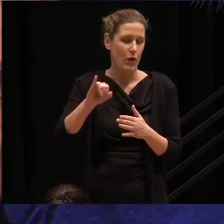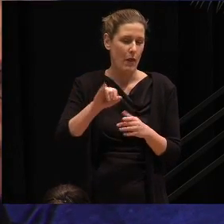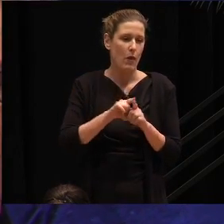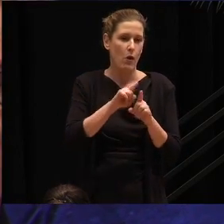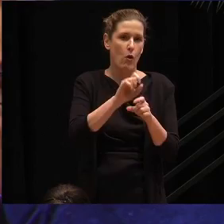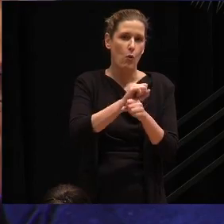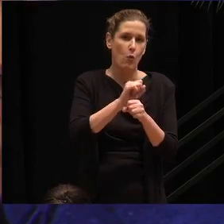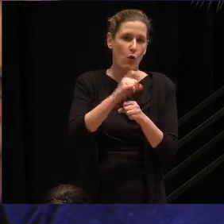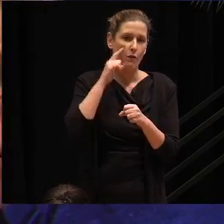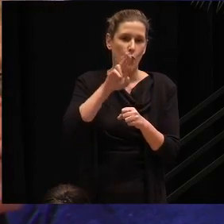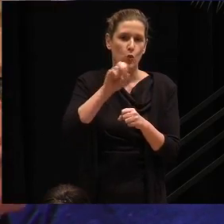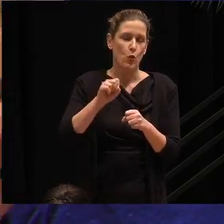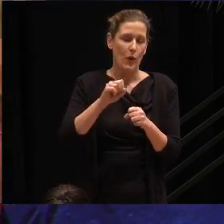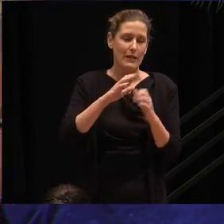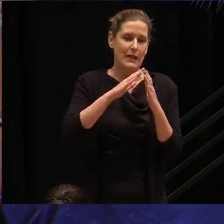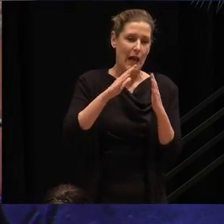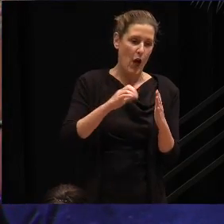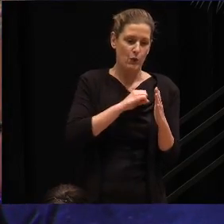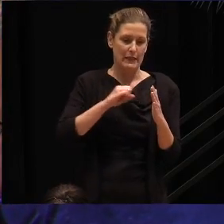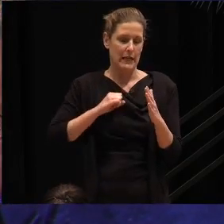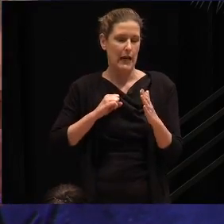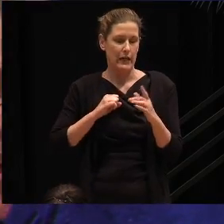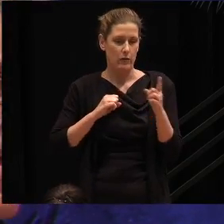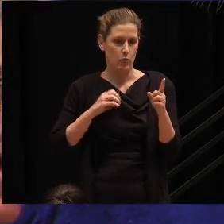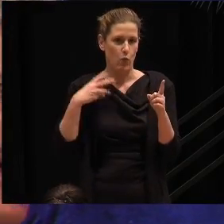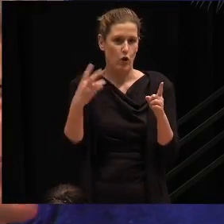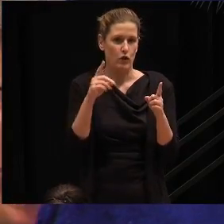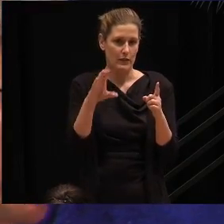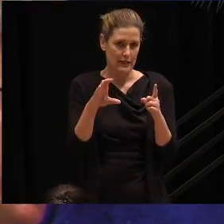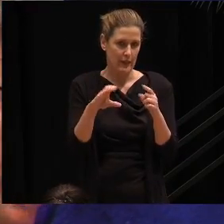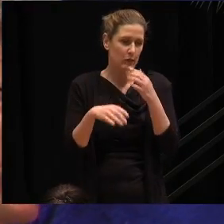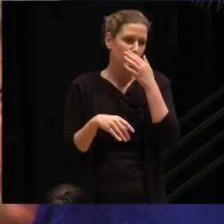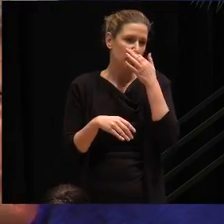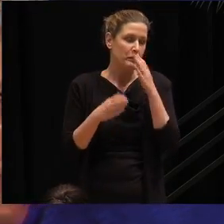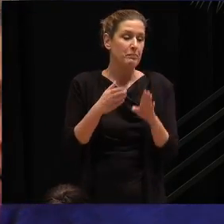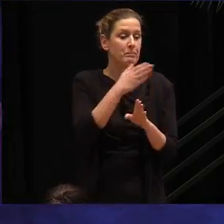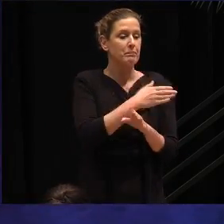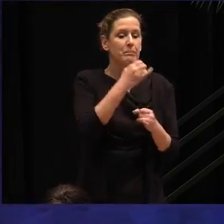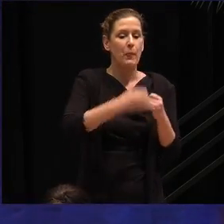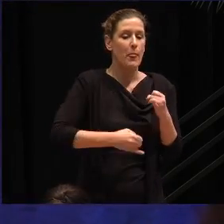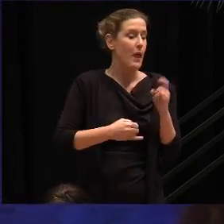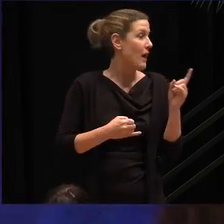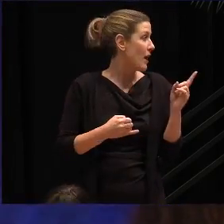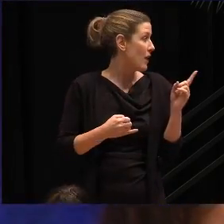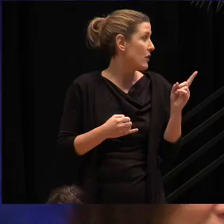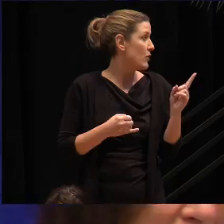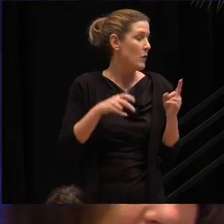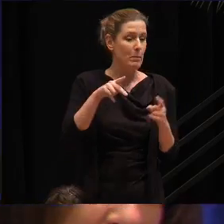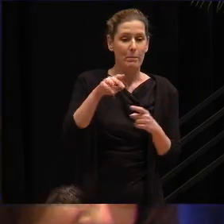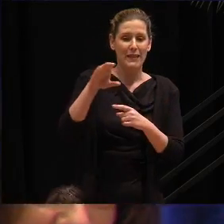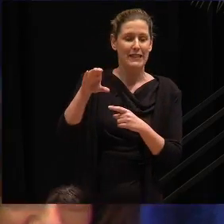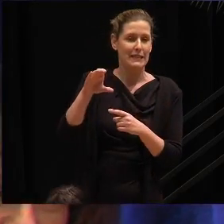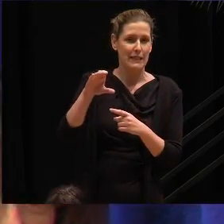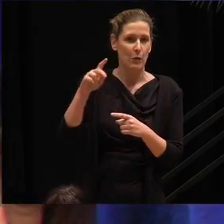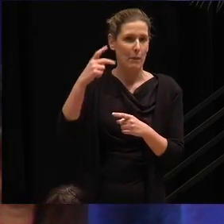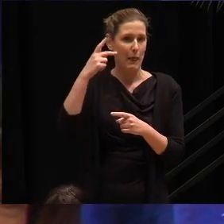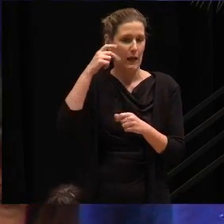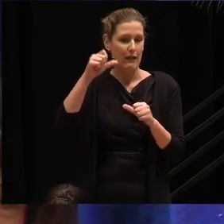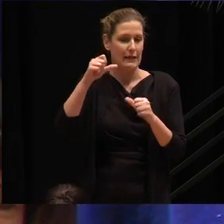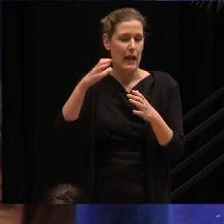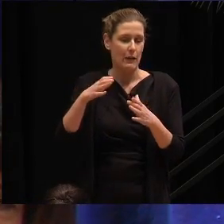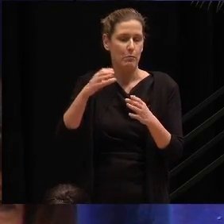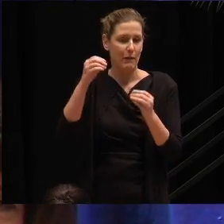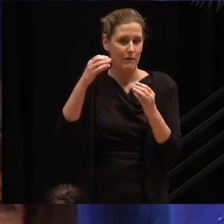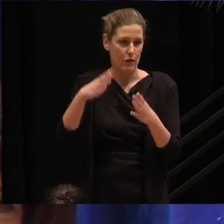the U.S. House and U.S. Senate in Washington. And last but not least, Providence College political science